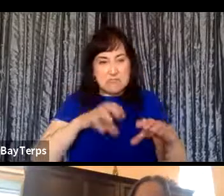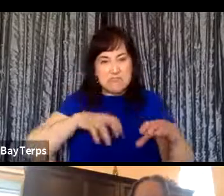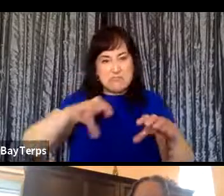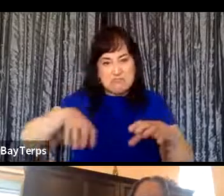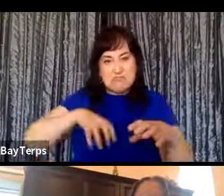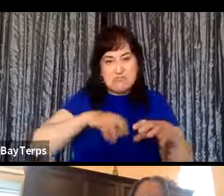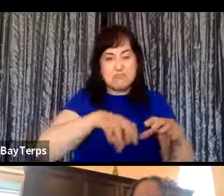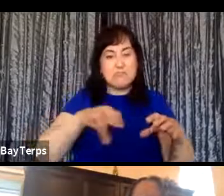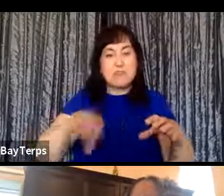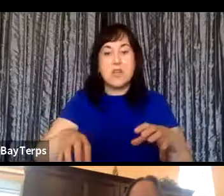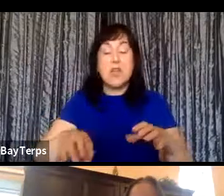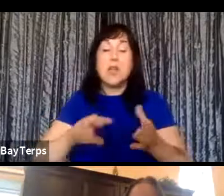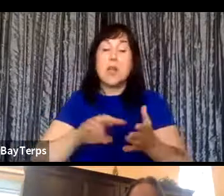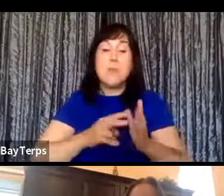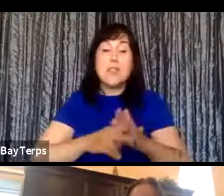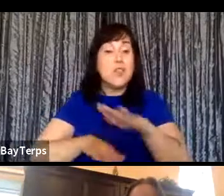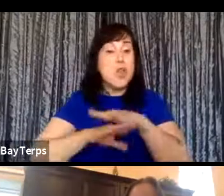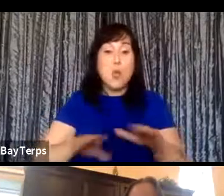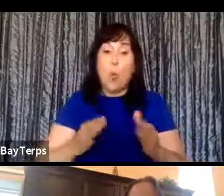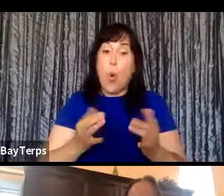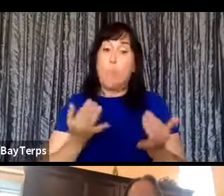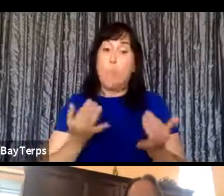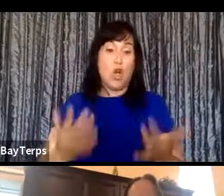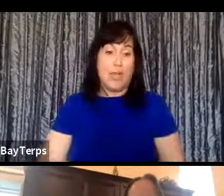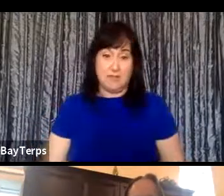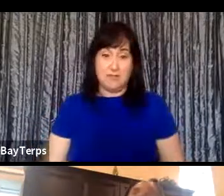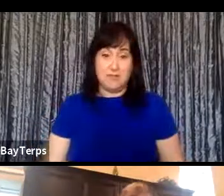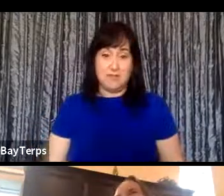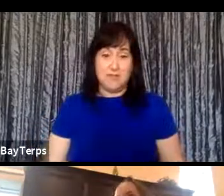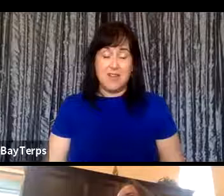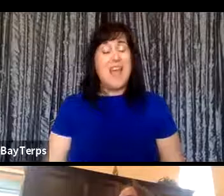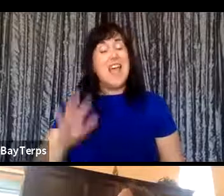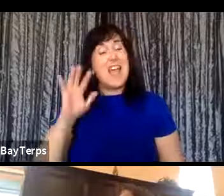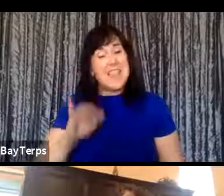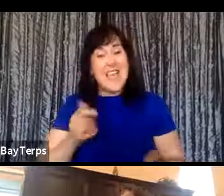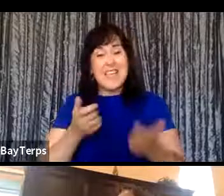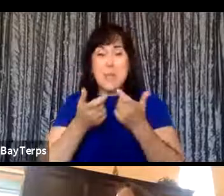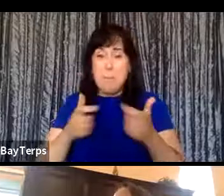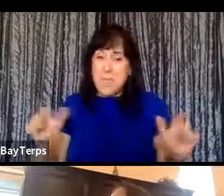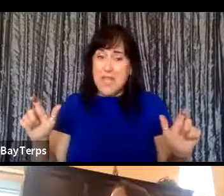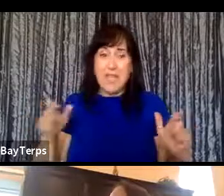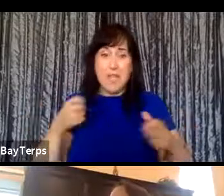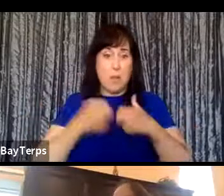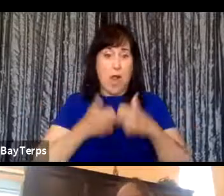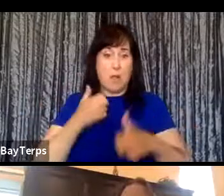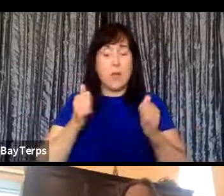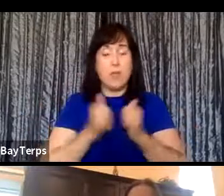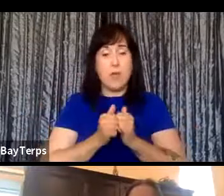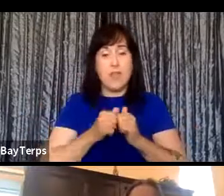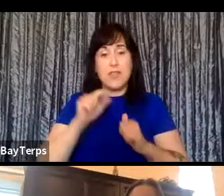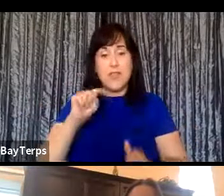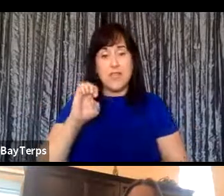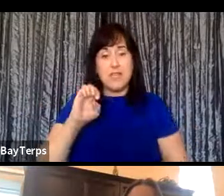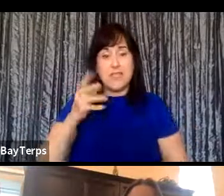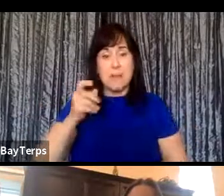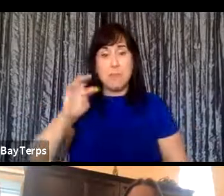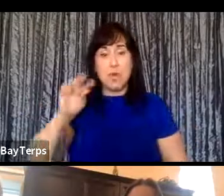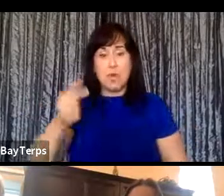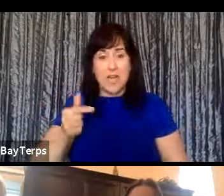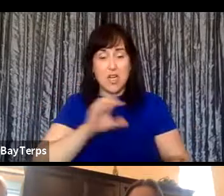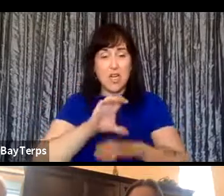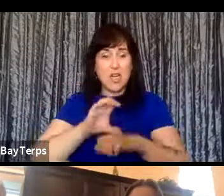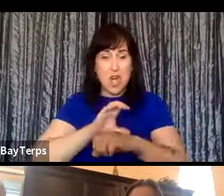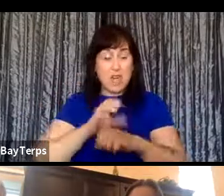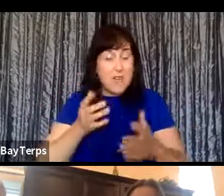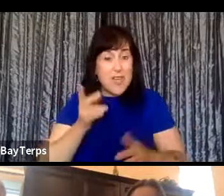it will not be burnt. And trust me, that is the biggest issue you have with tempering chocolate. If you've ever seen people tempering chocolate